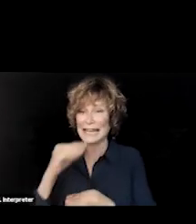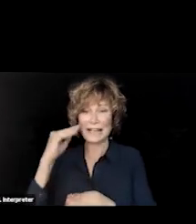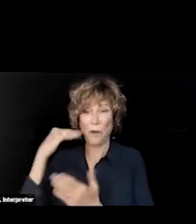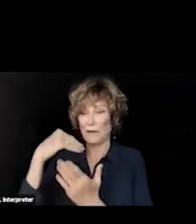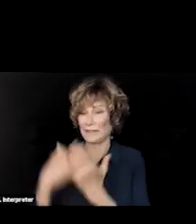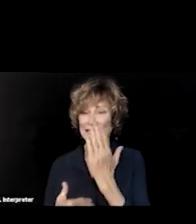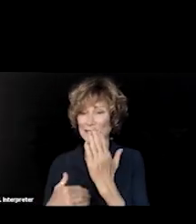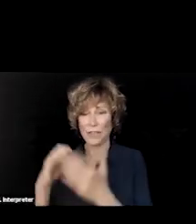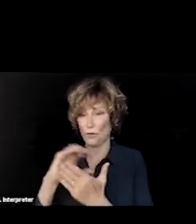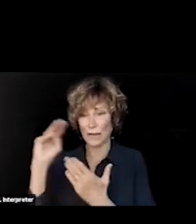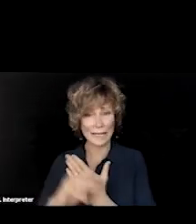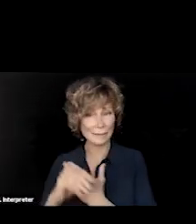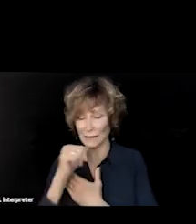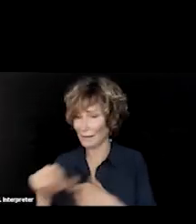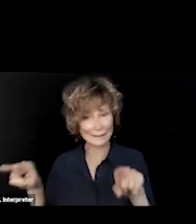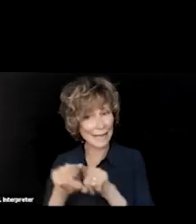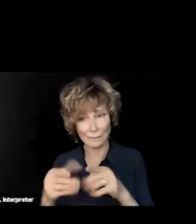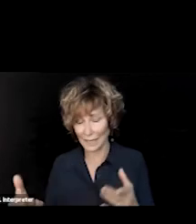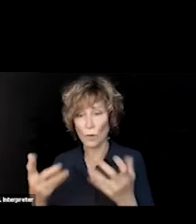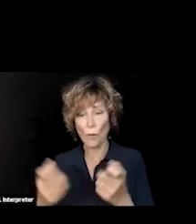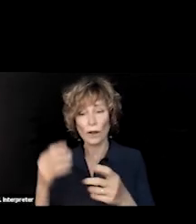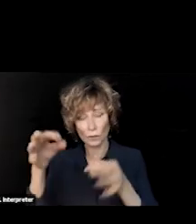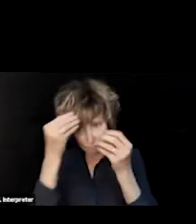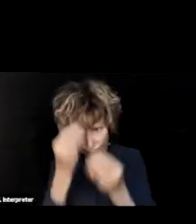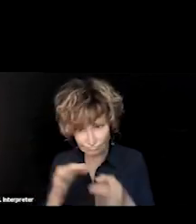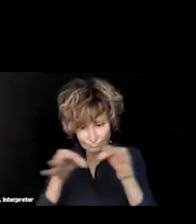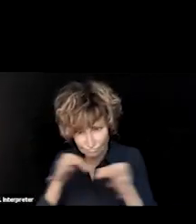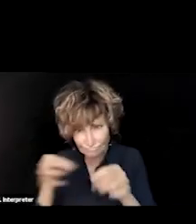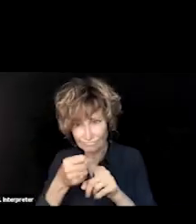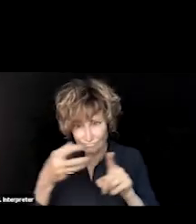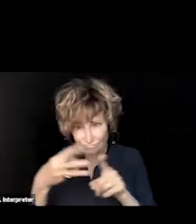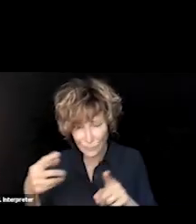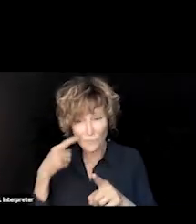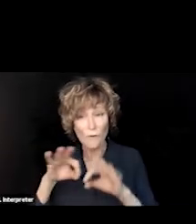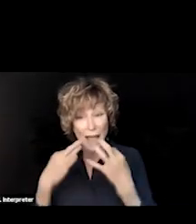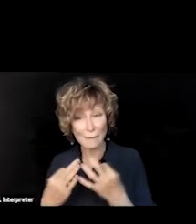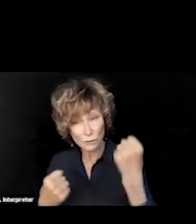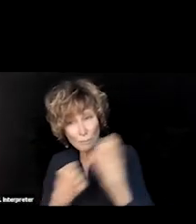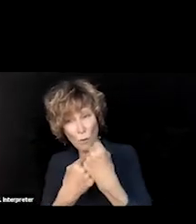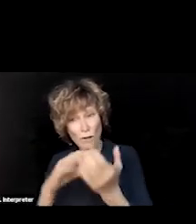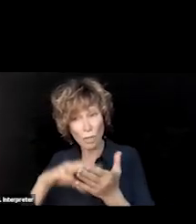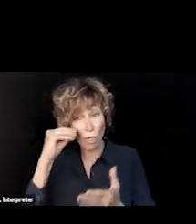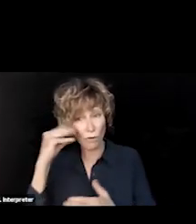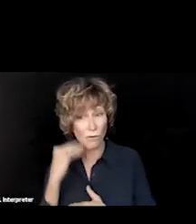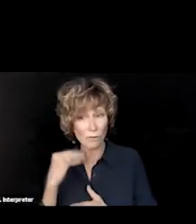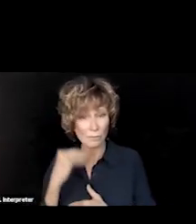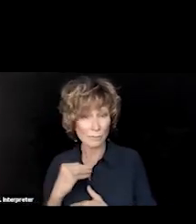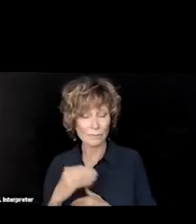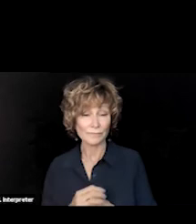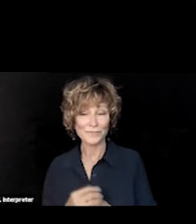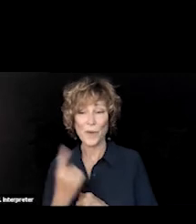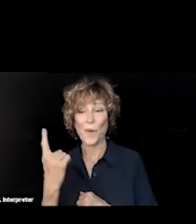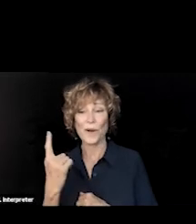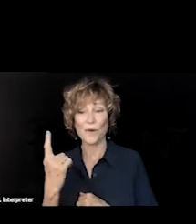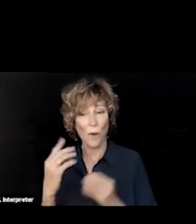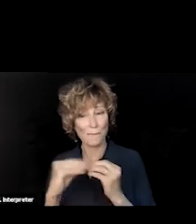of our curriculum isn't the same thing if we want families to endorse the learning opportunities. Now, I want to share